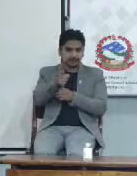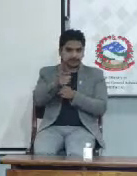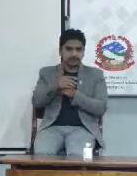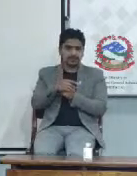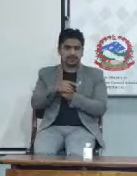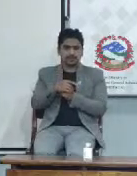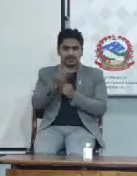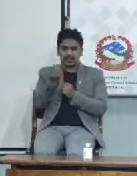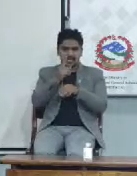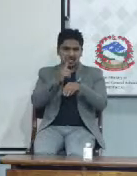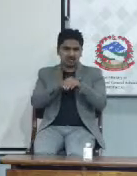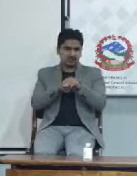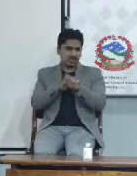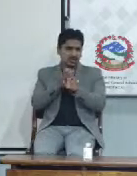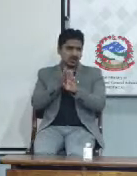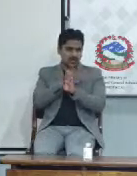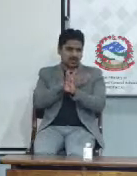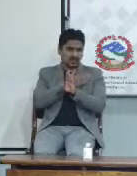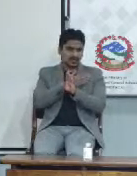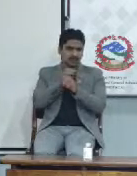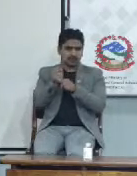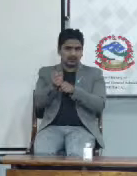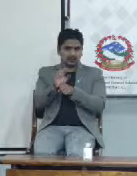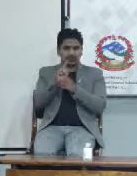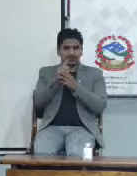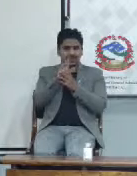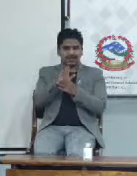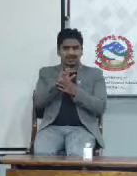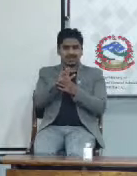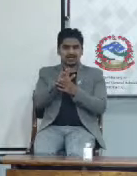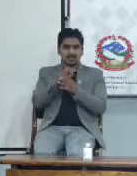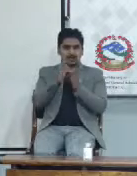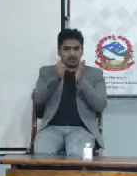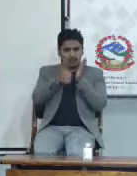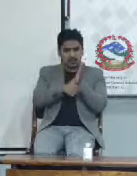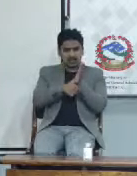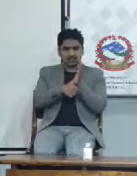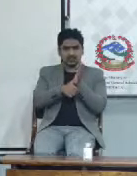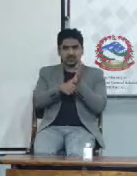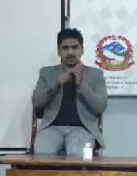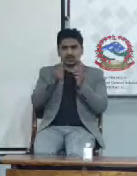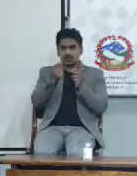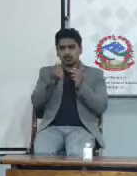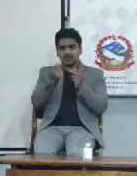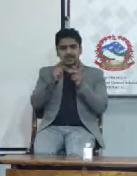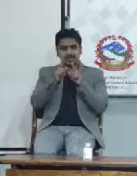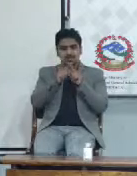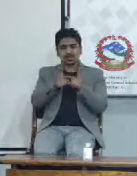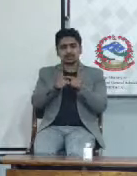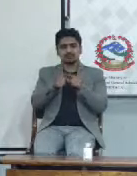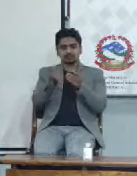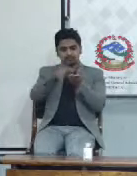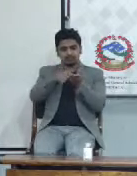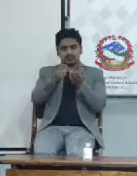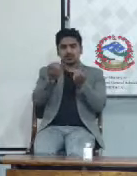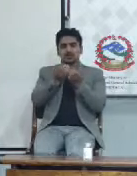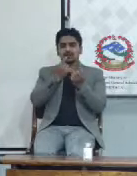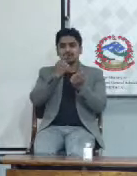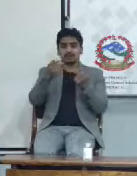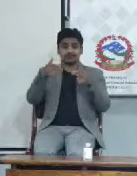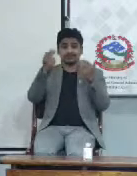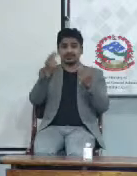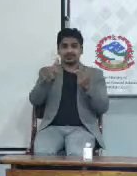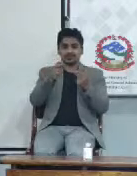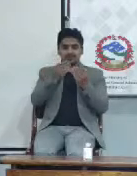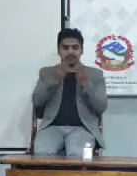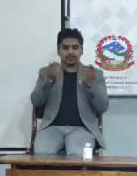so some people say that there will be the COVID test will be done with the fee by paid,